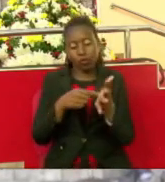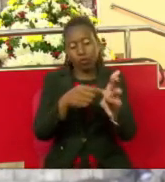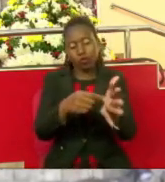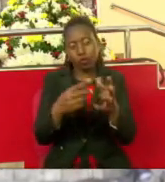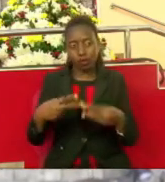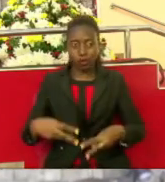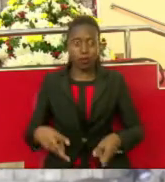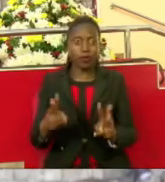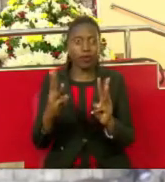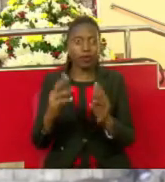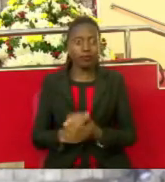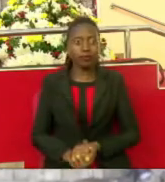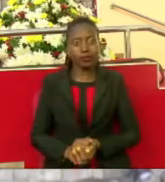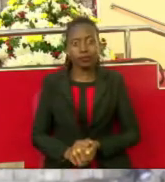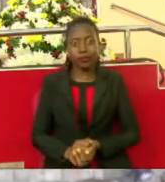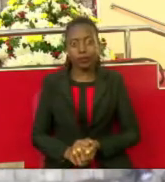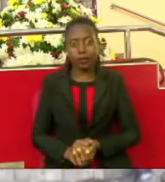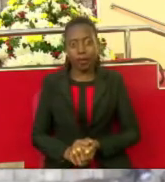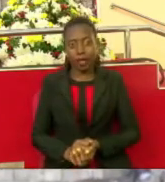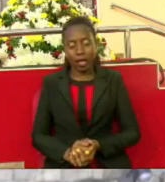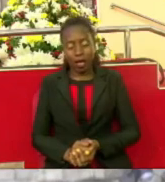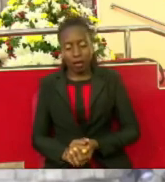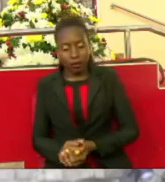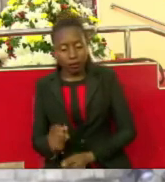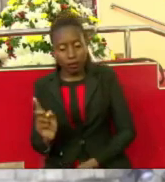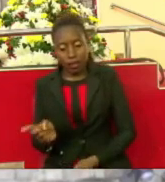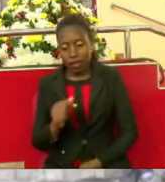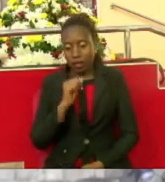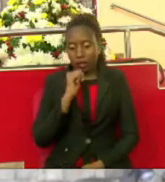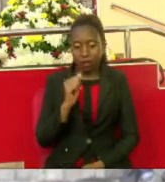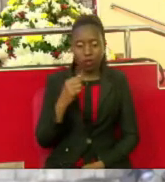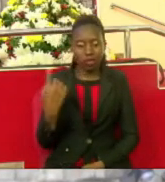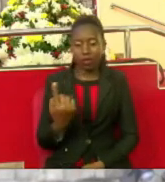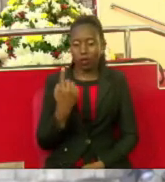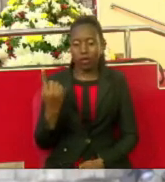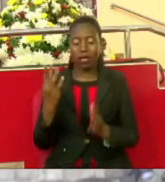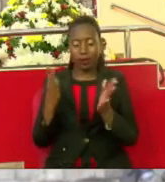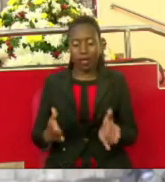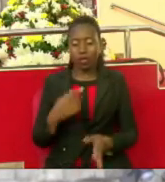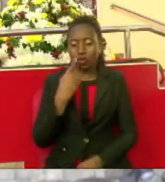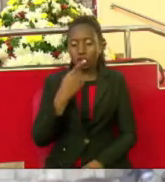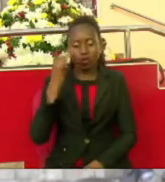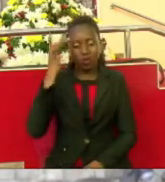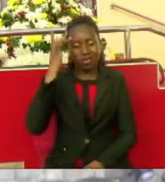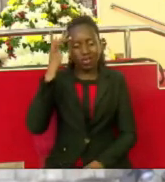That is not the only person who regretted in life. Listen to Professor Wangari Maathai.